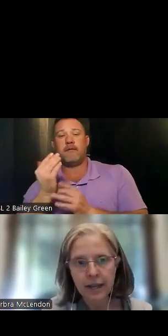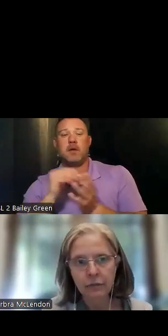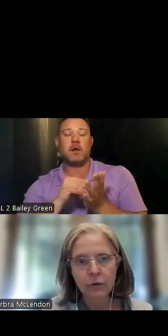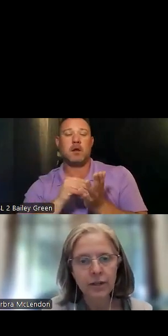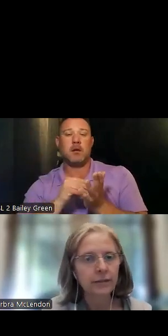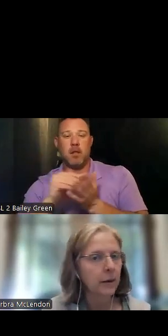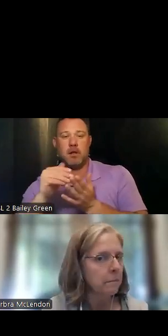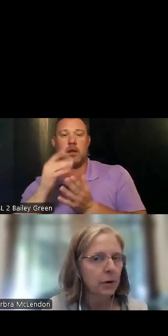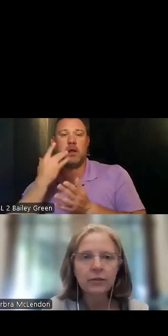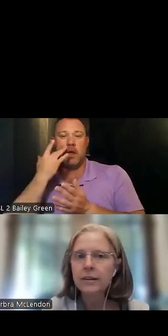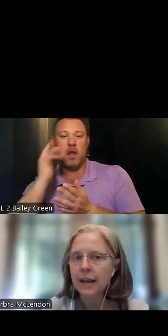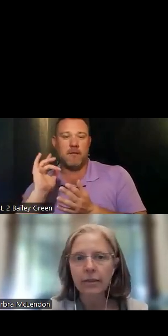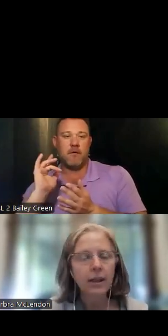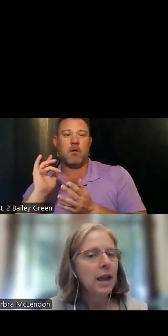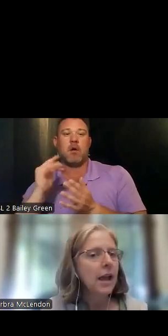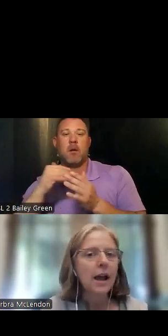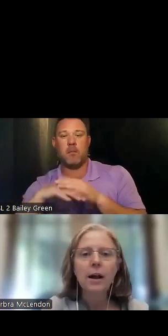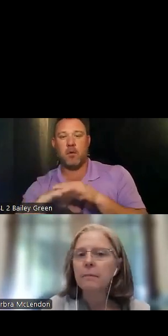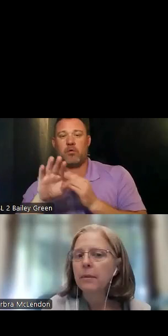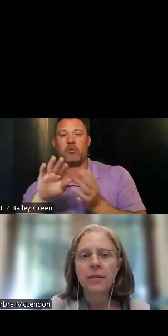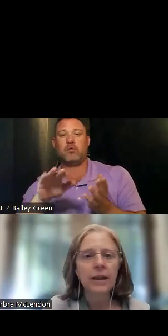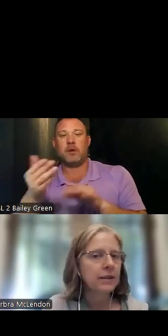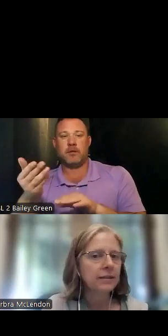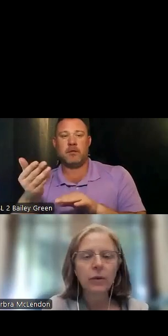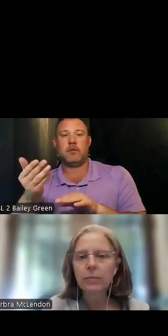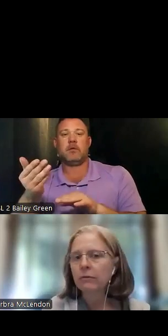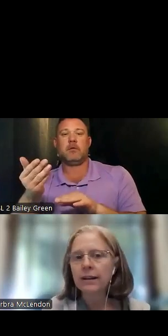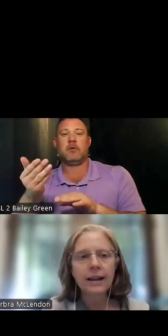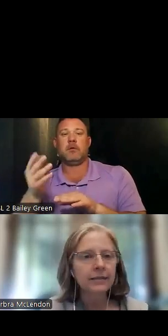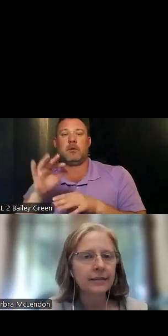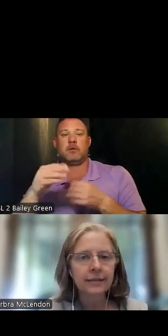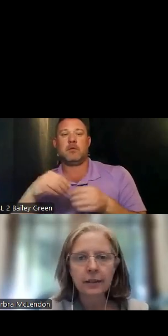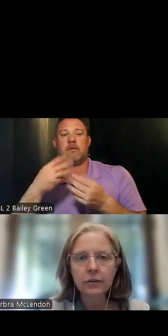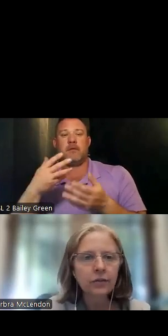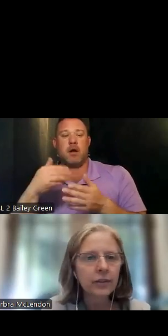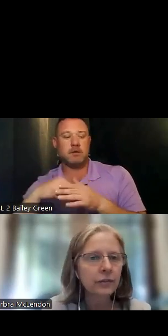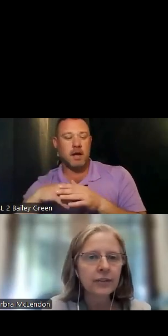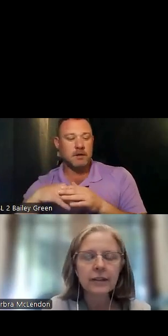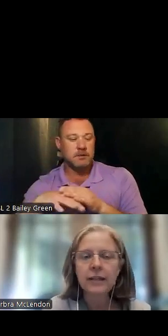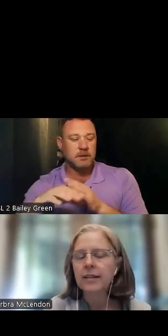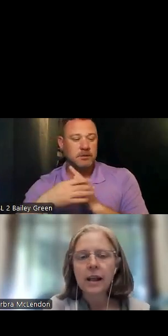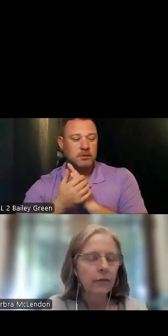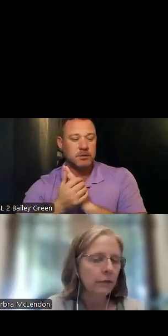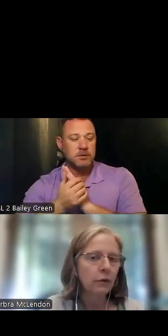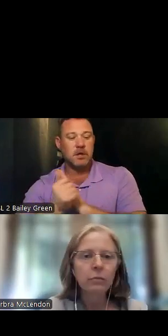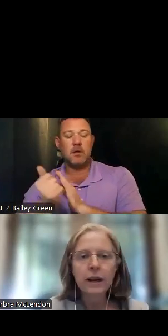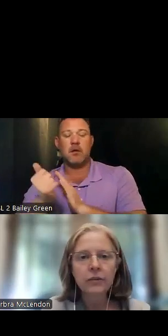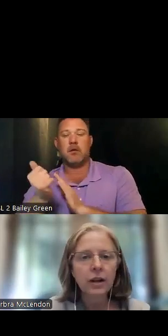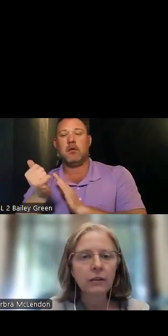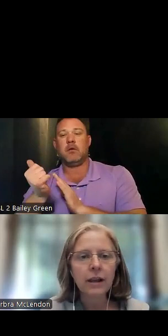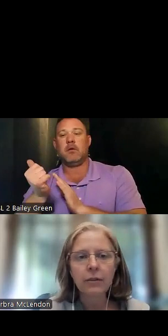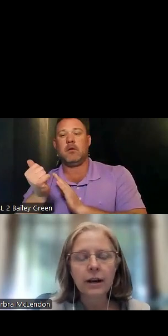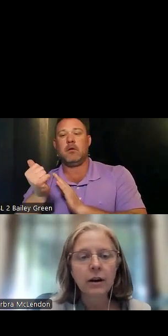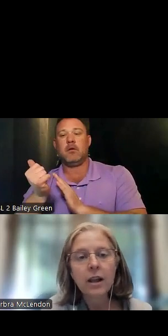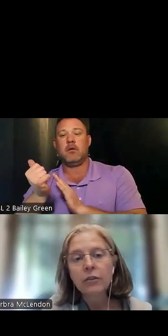million Californians, birth to death. This is what provides access to skilled nursing facilities and the full range